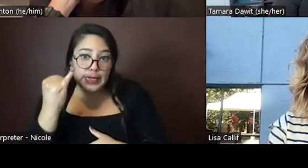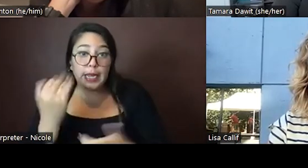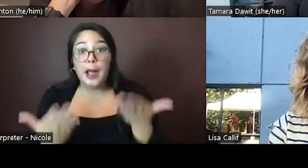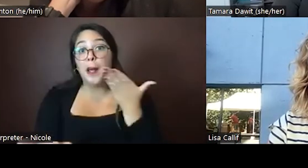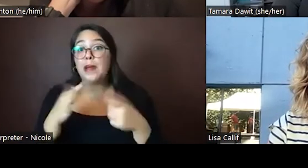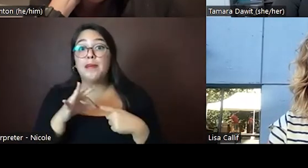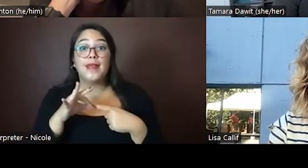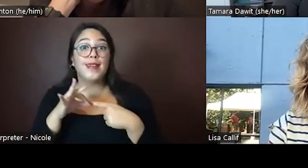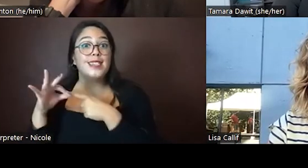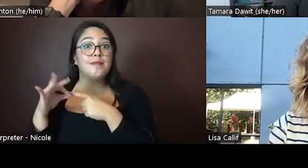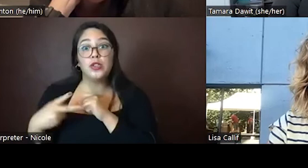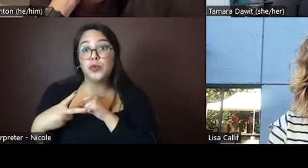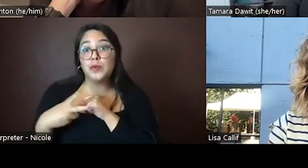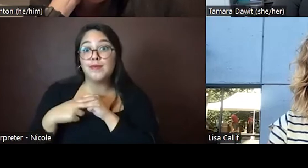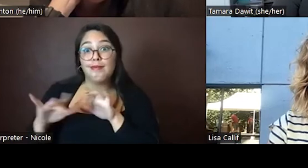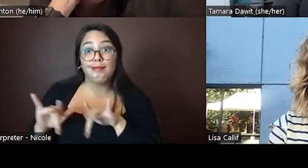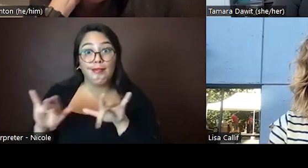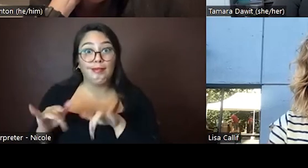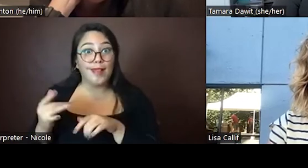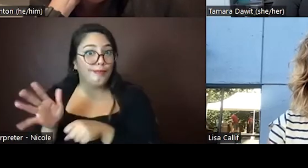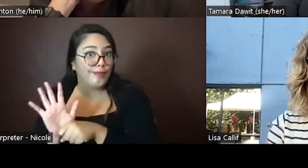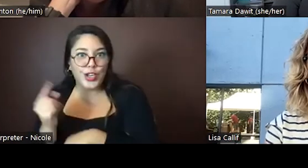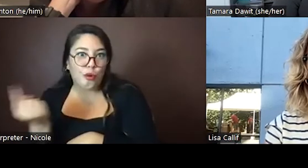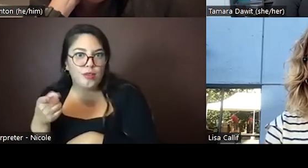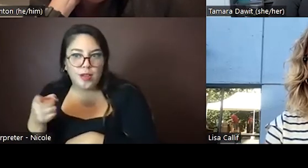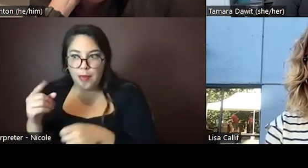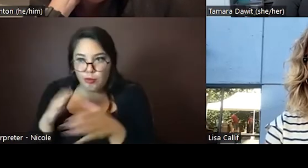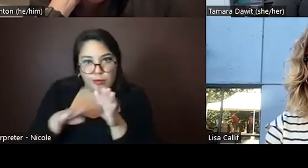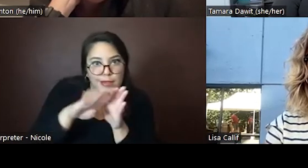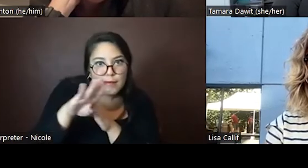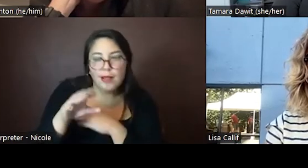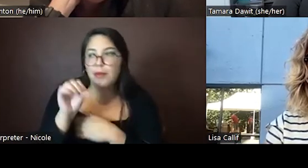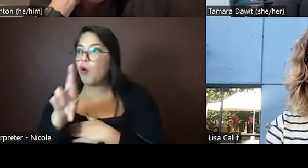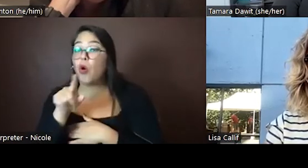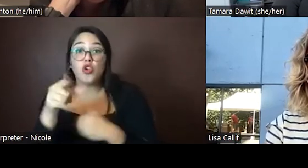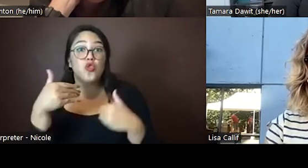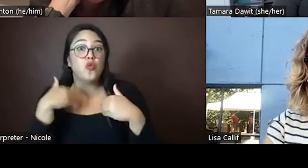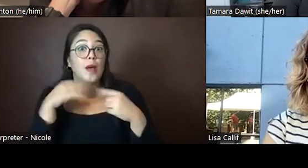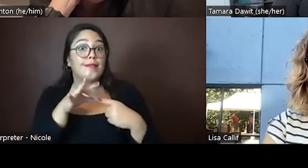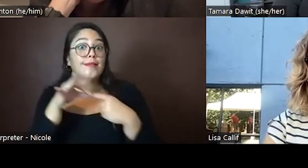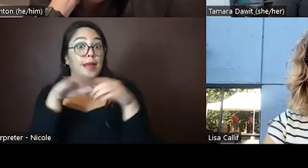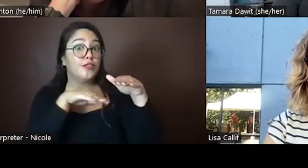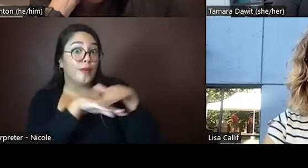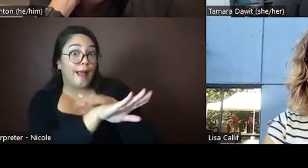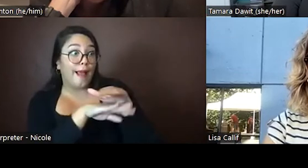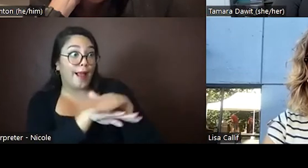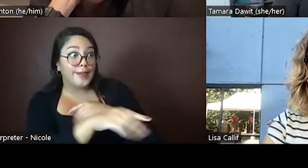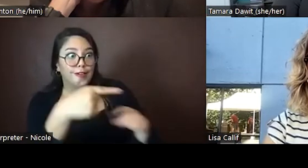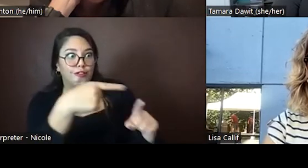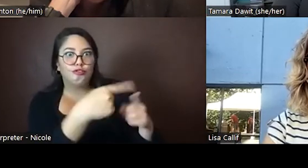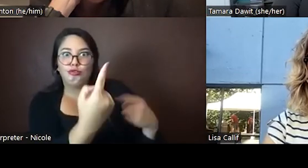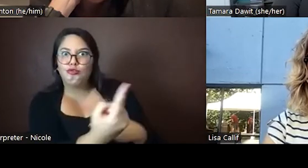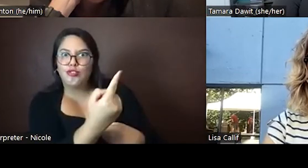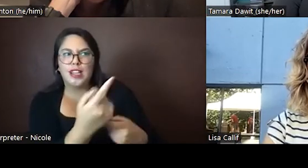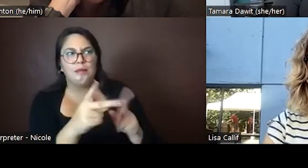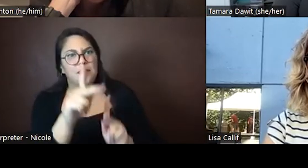like building it around, or it's a very special access that you've really, everyone's going to interrogate your access once you